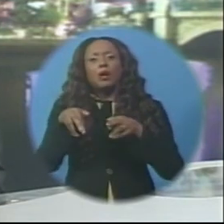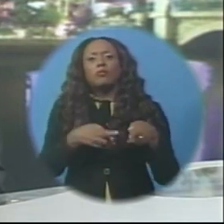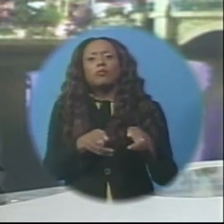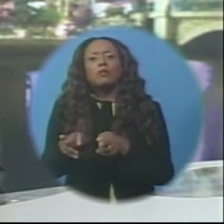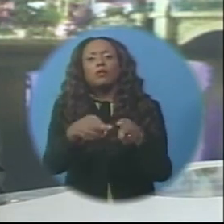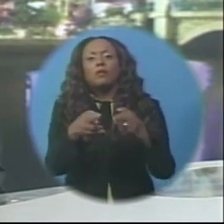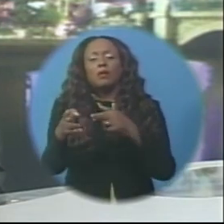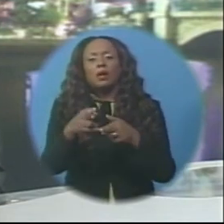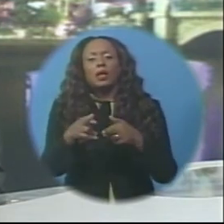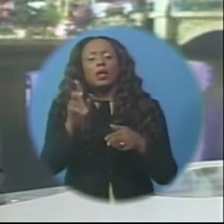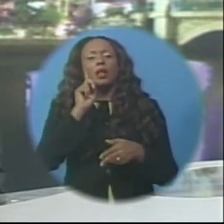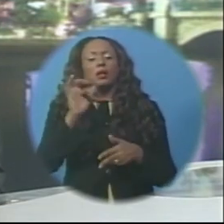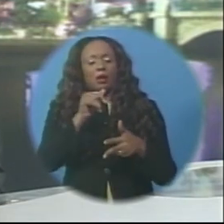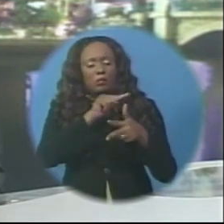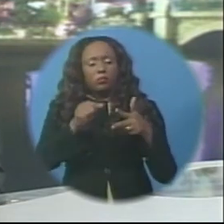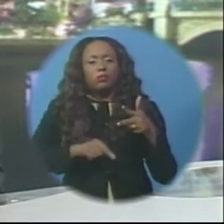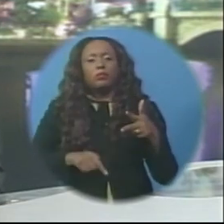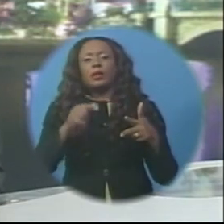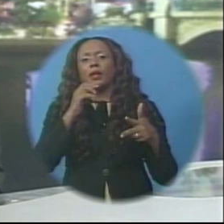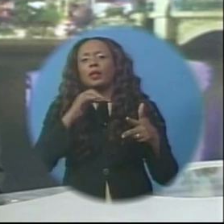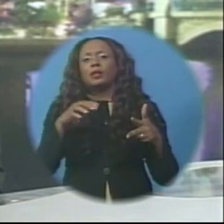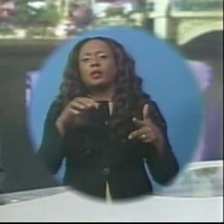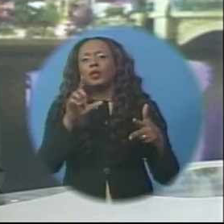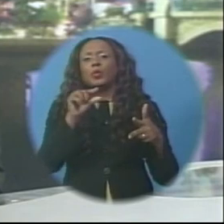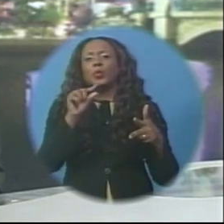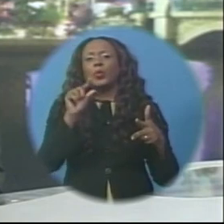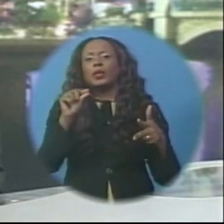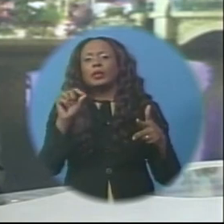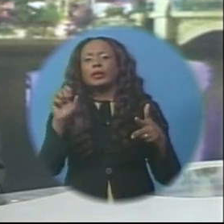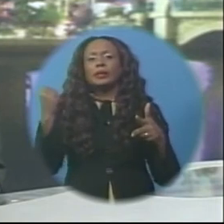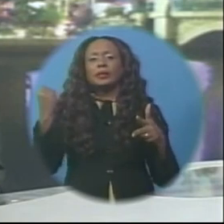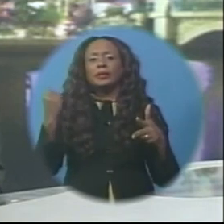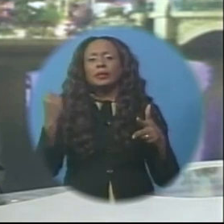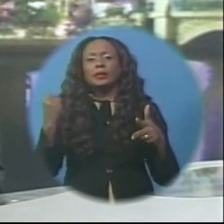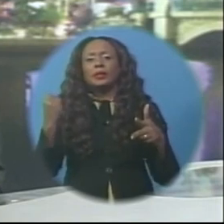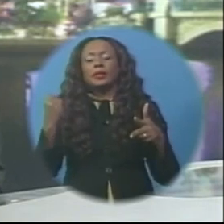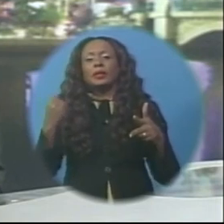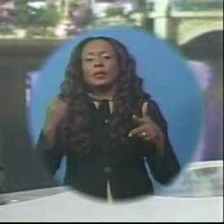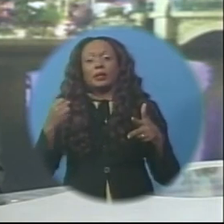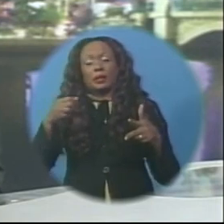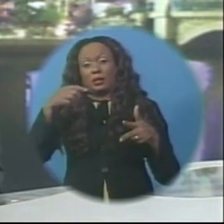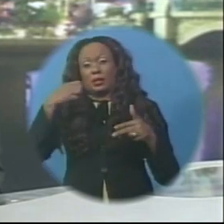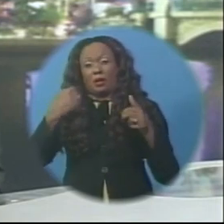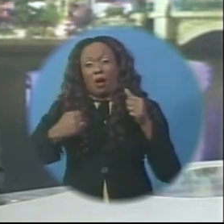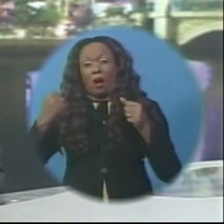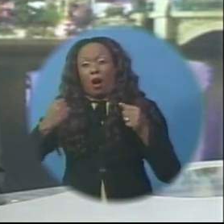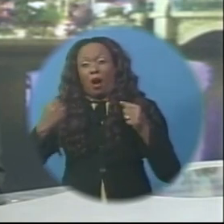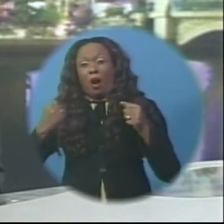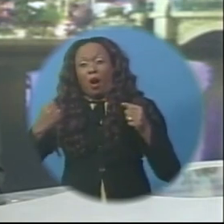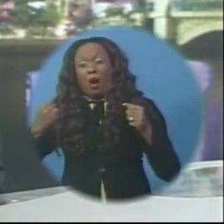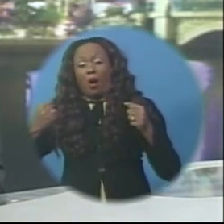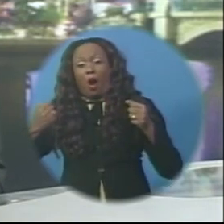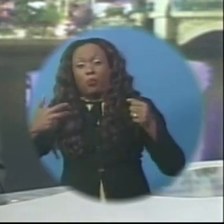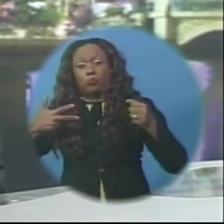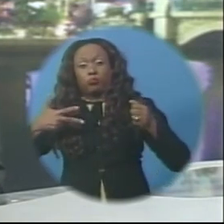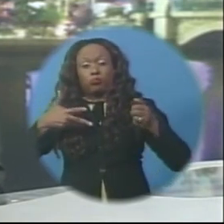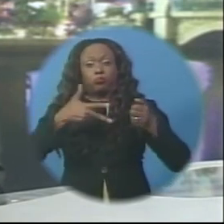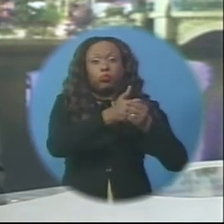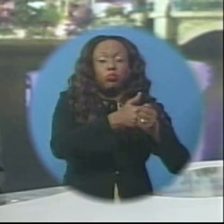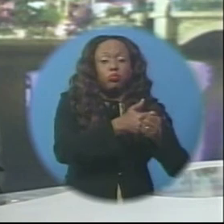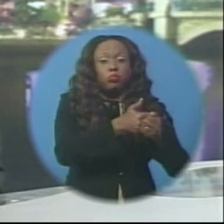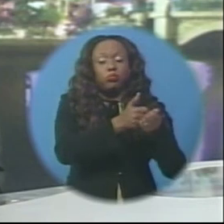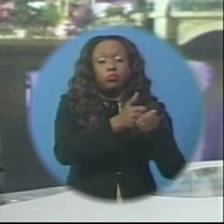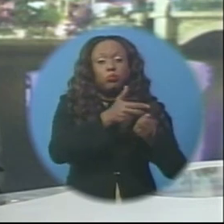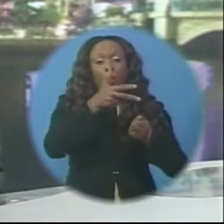in their 20s and apparently drowned when the black Peugeot car crashed into a bridge before landing in the river. They say they're